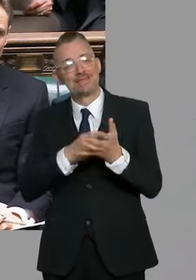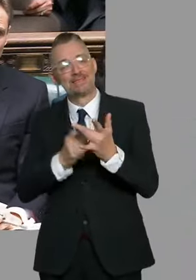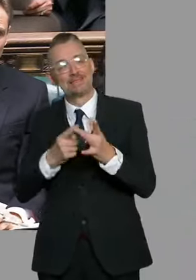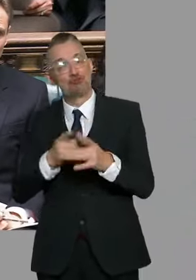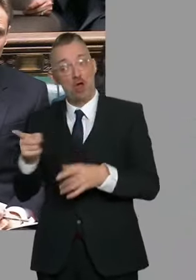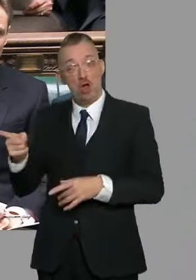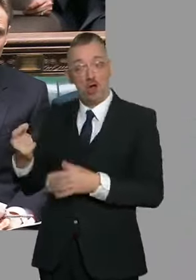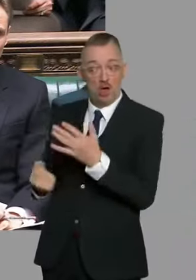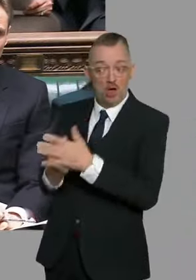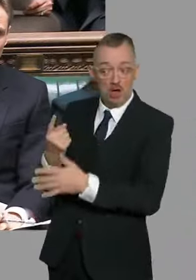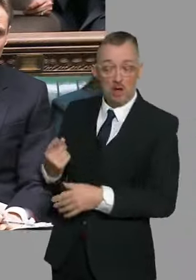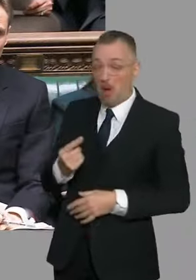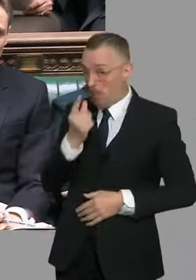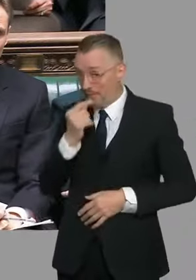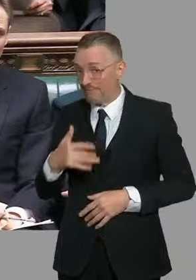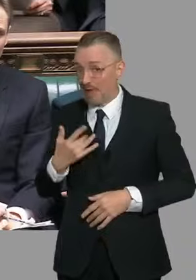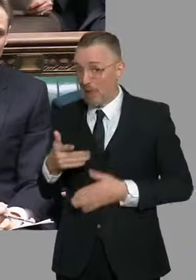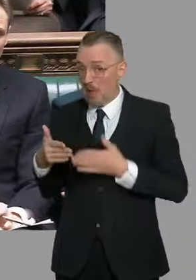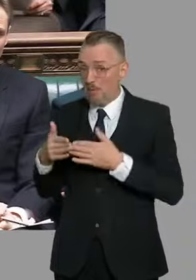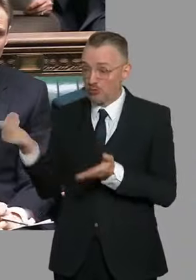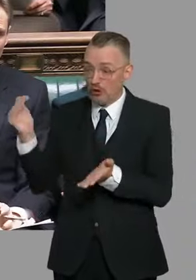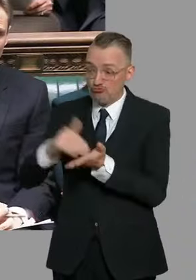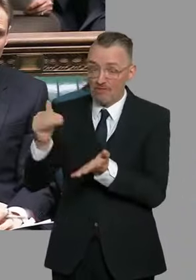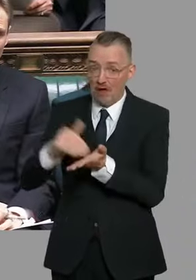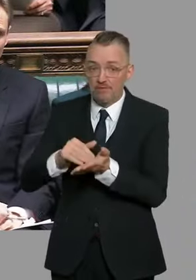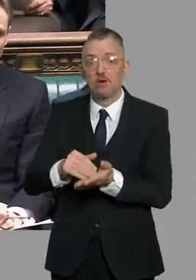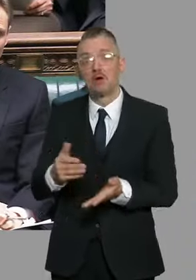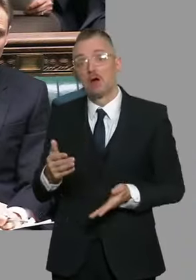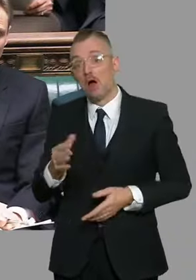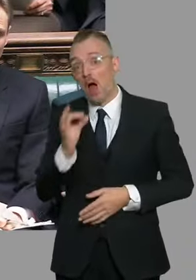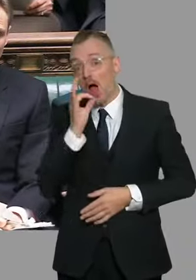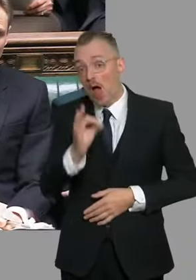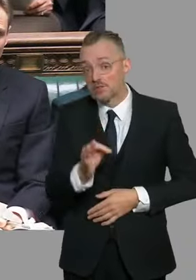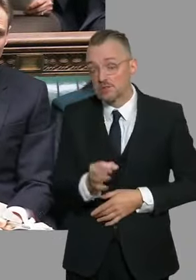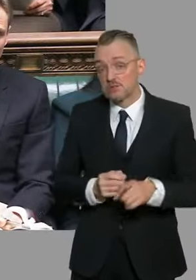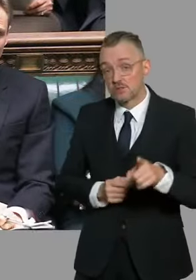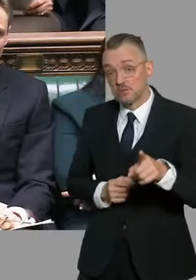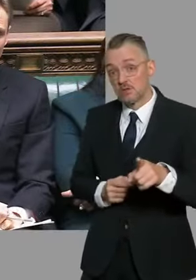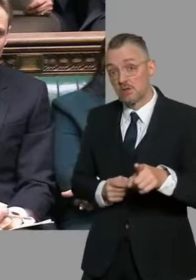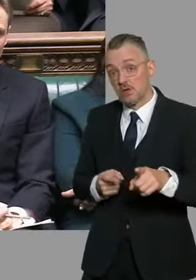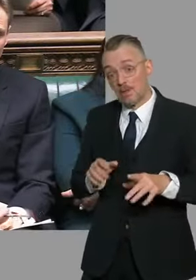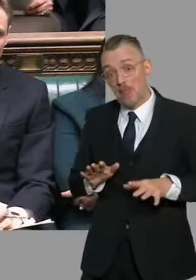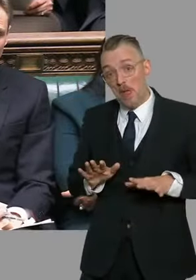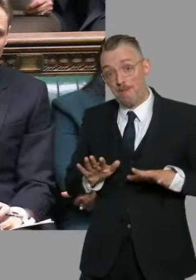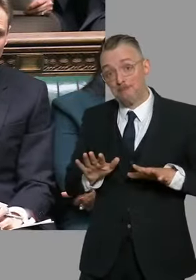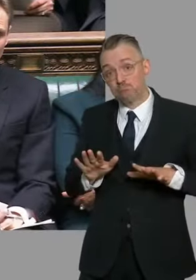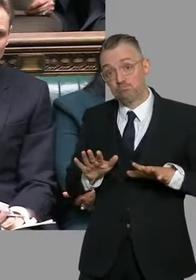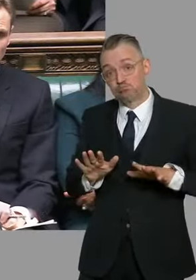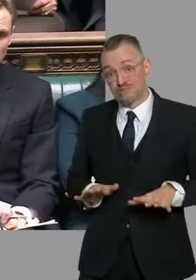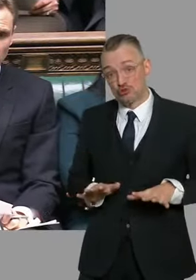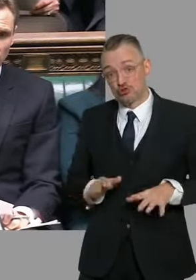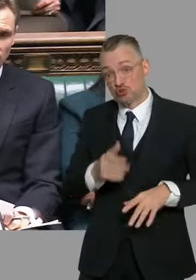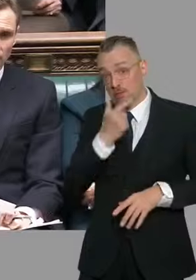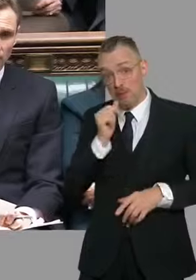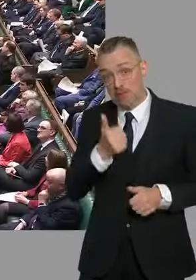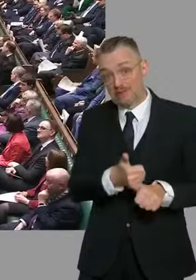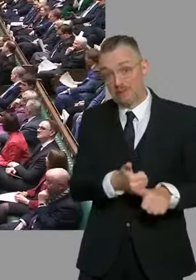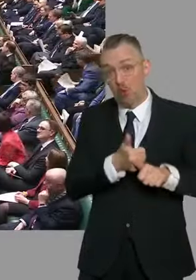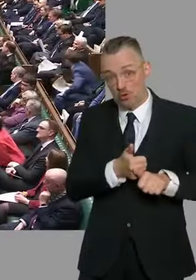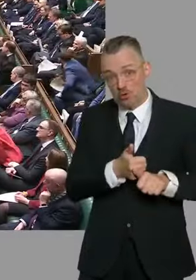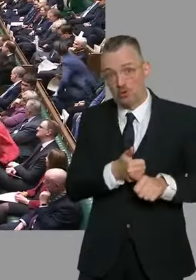of the British people and strip citizenship from jihadi terrorists and supporters of Assad who want to come back and destroy this